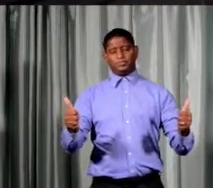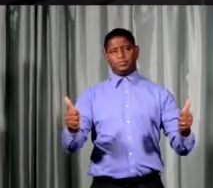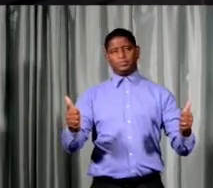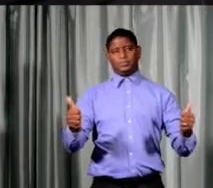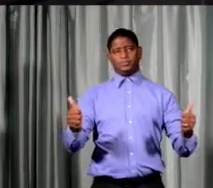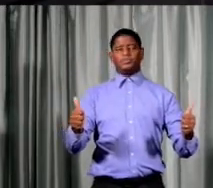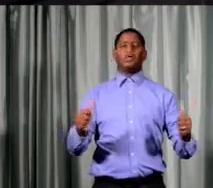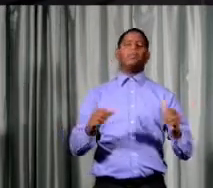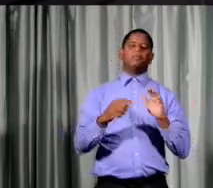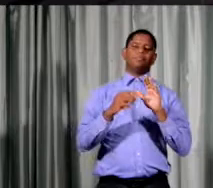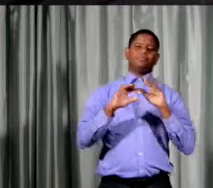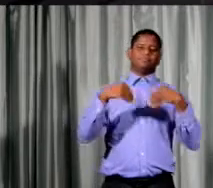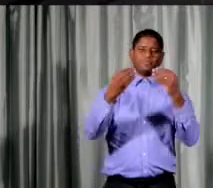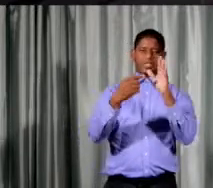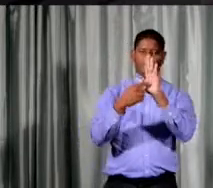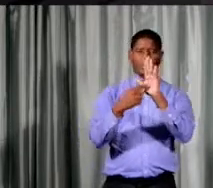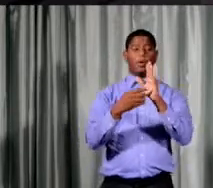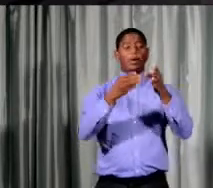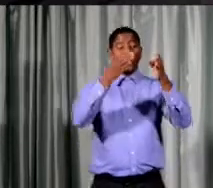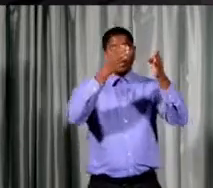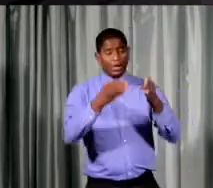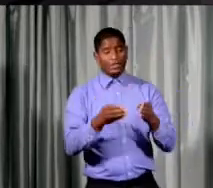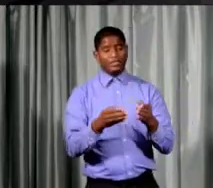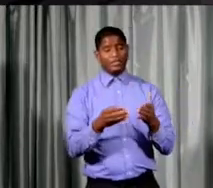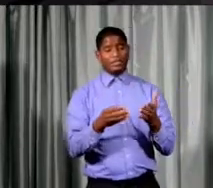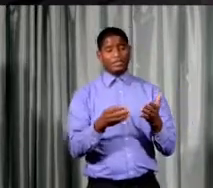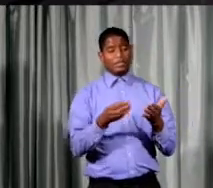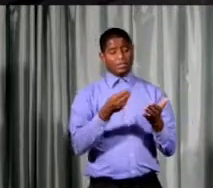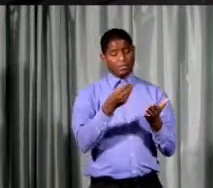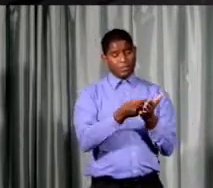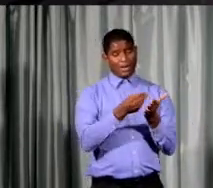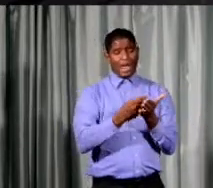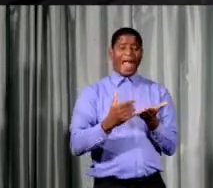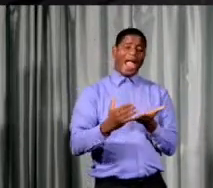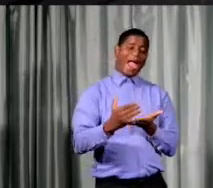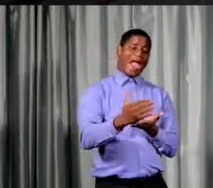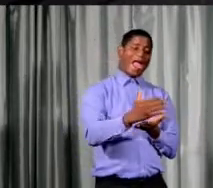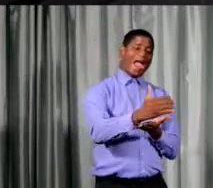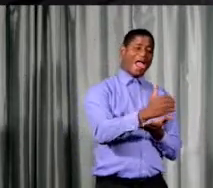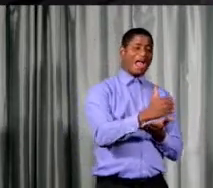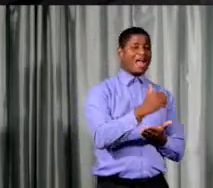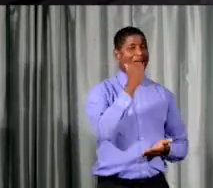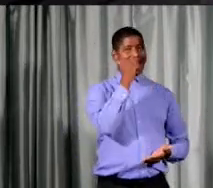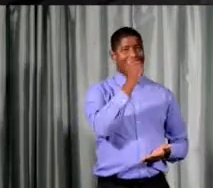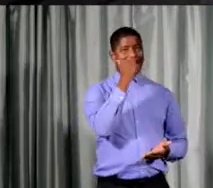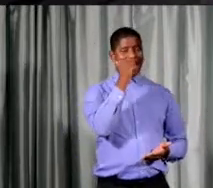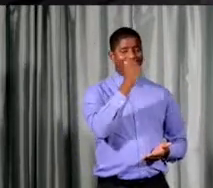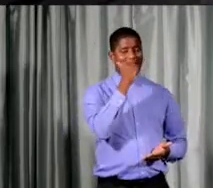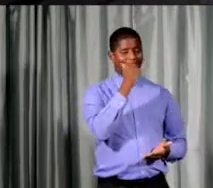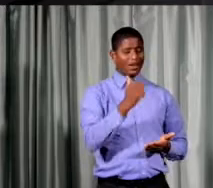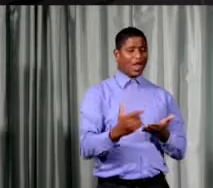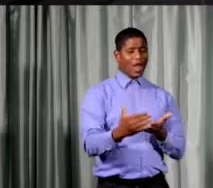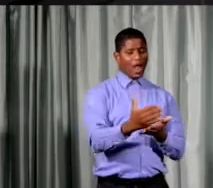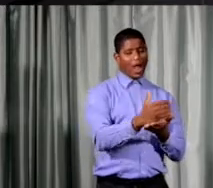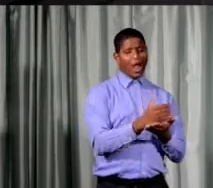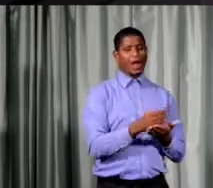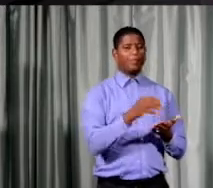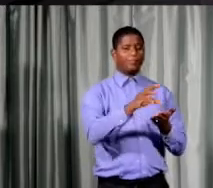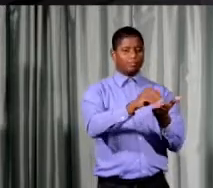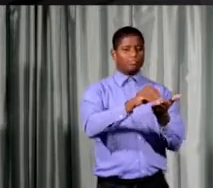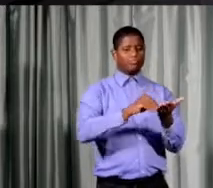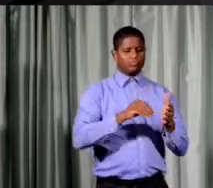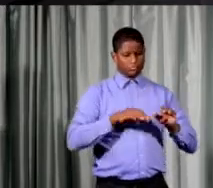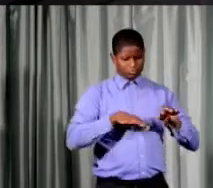person collecting the cash during the day, then switching over and doing your debit and credit